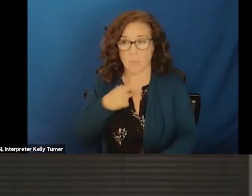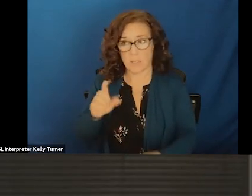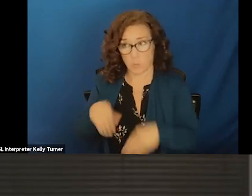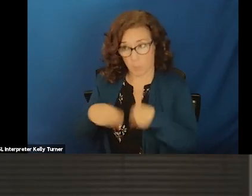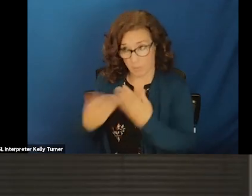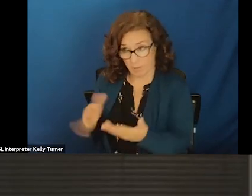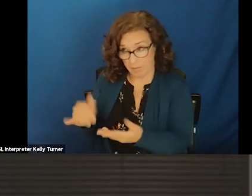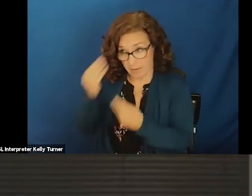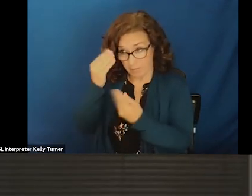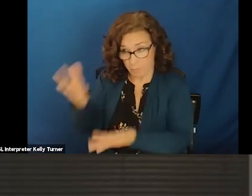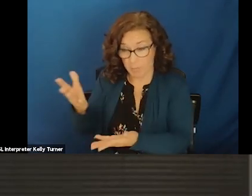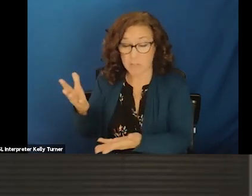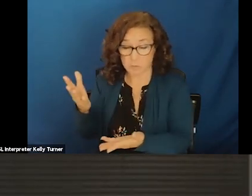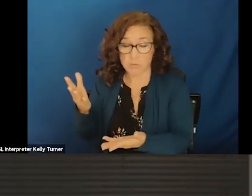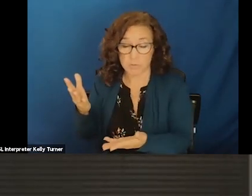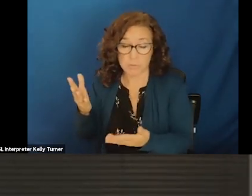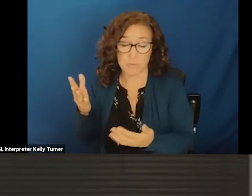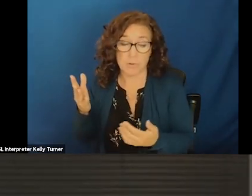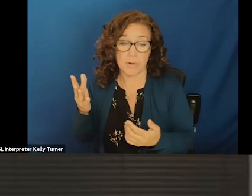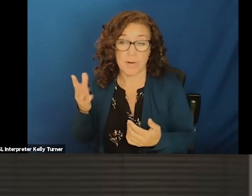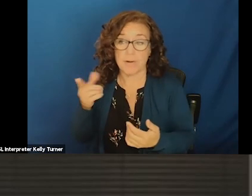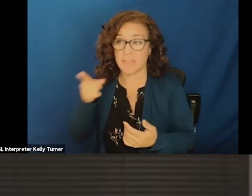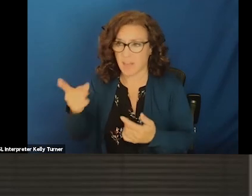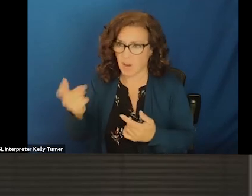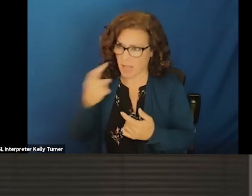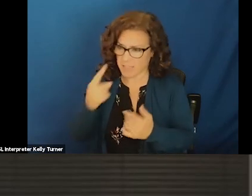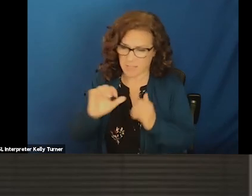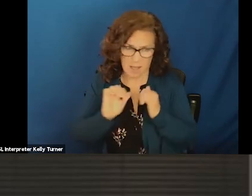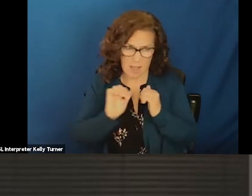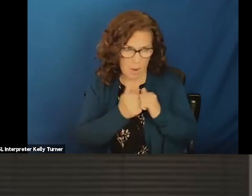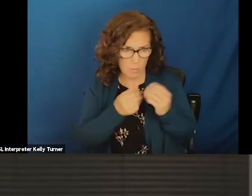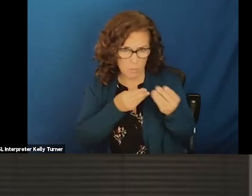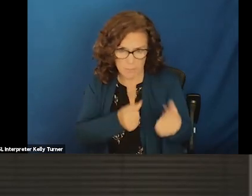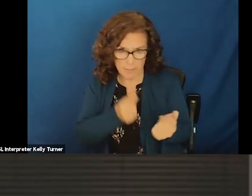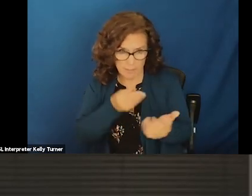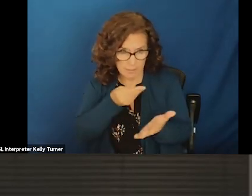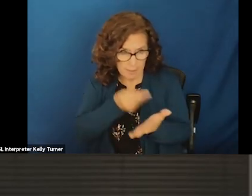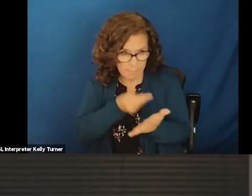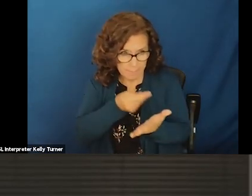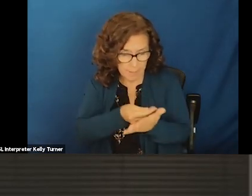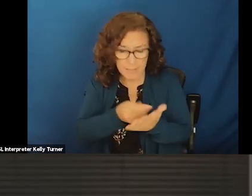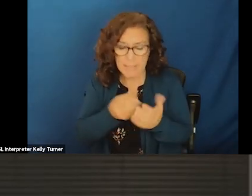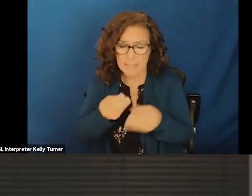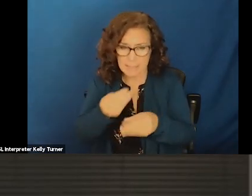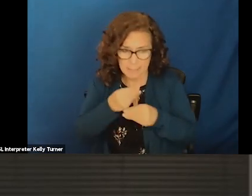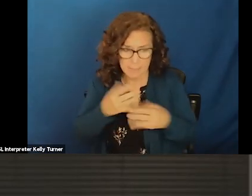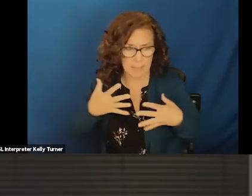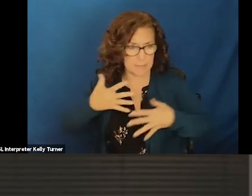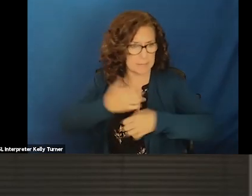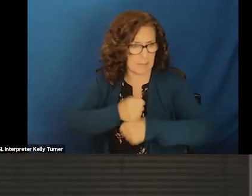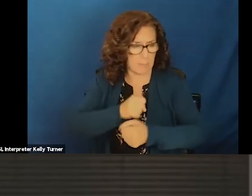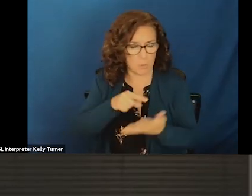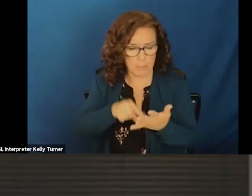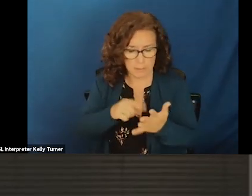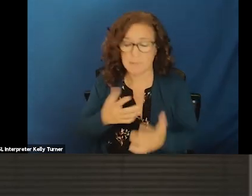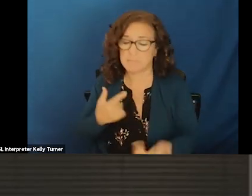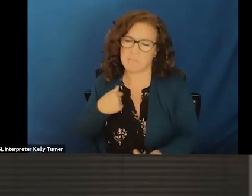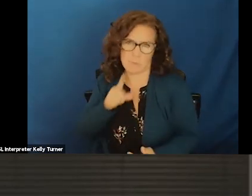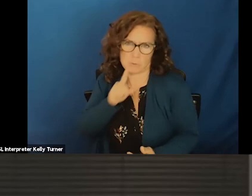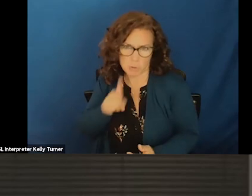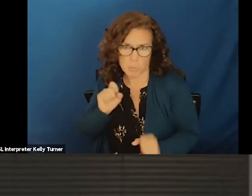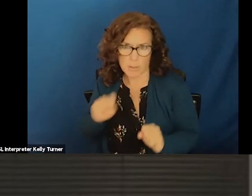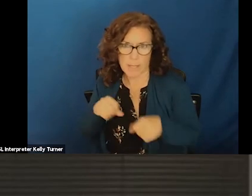are you spending that money? Give me a summary. And I'm sure we can provide that. And I'm hoping that that will help